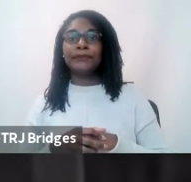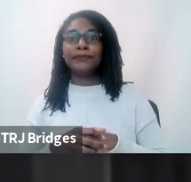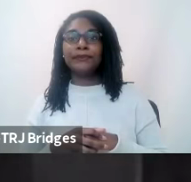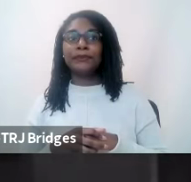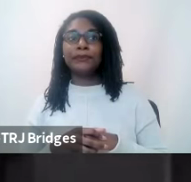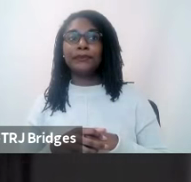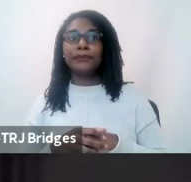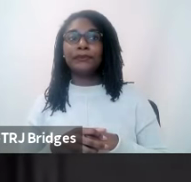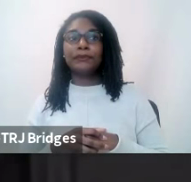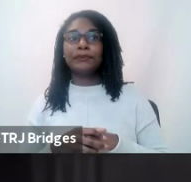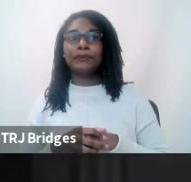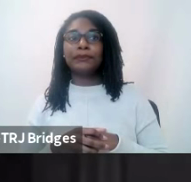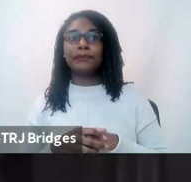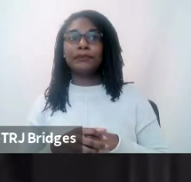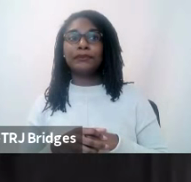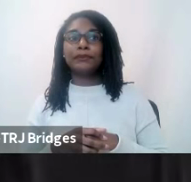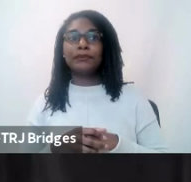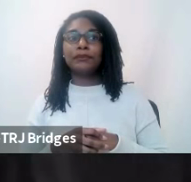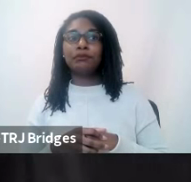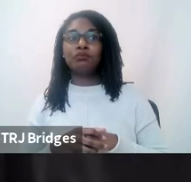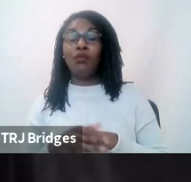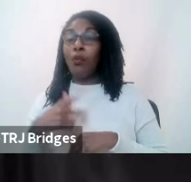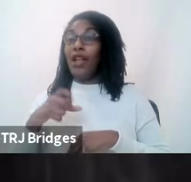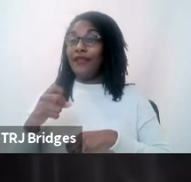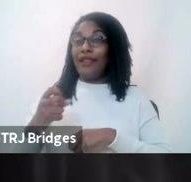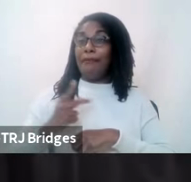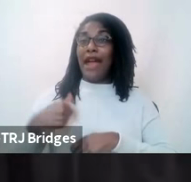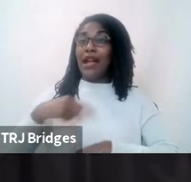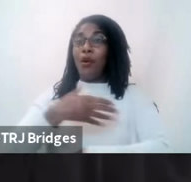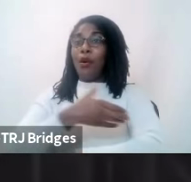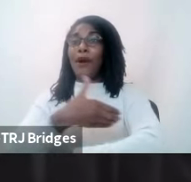I was always here. We have experienced the power, nothing more than that.